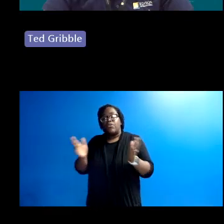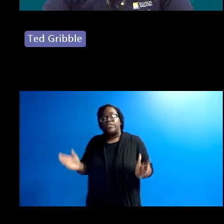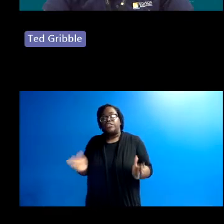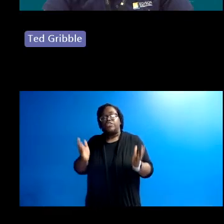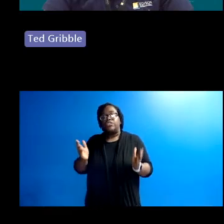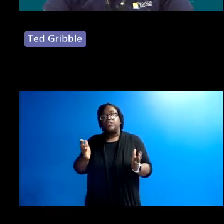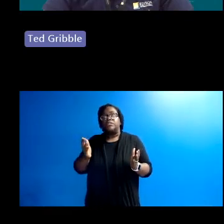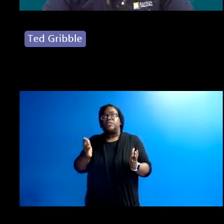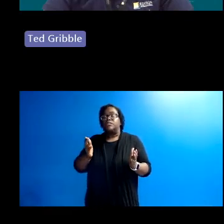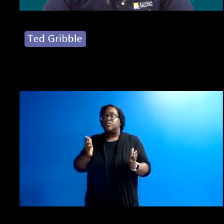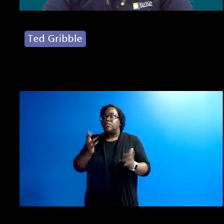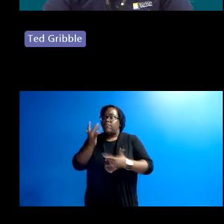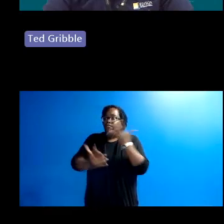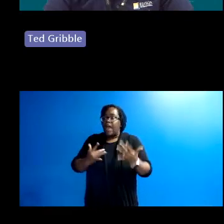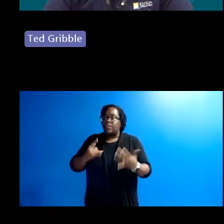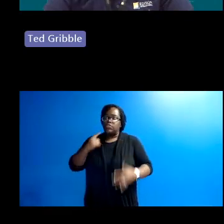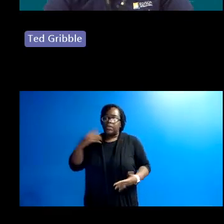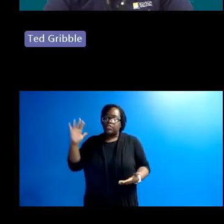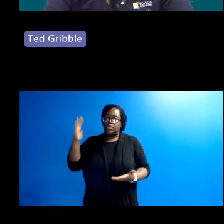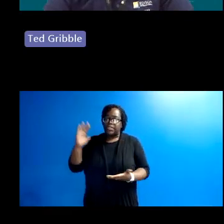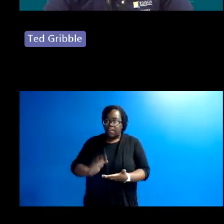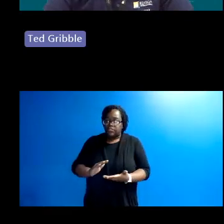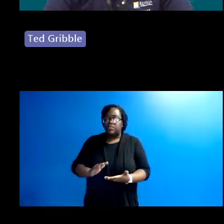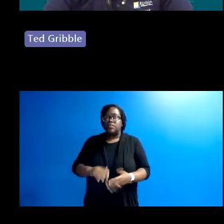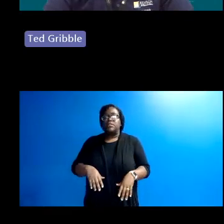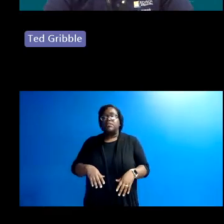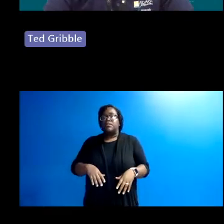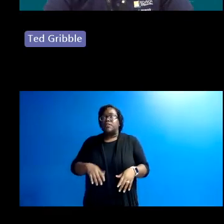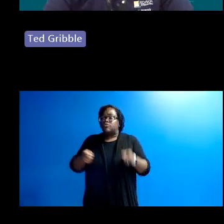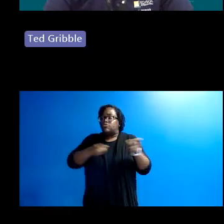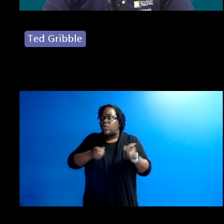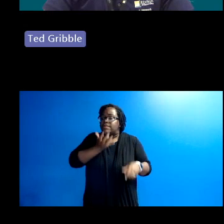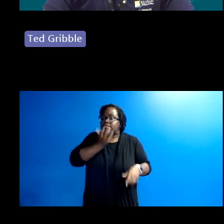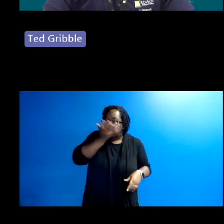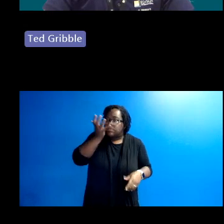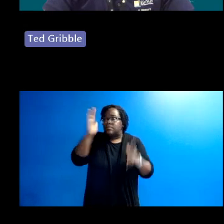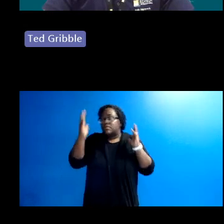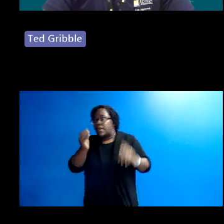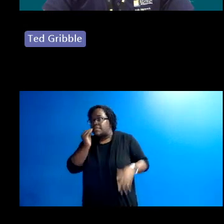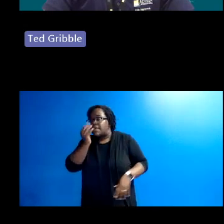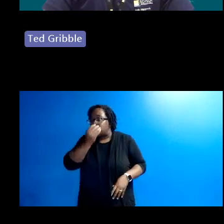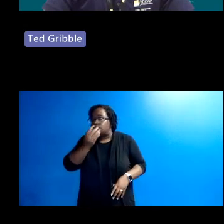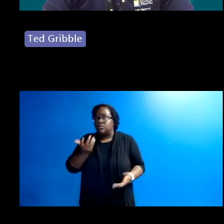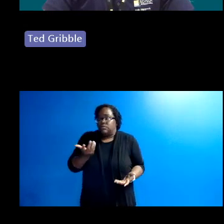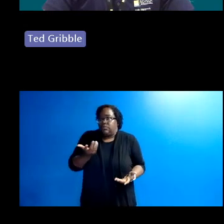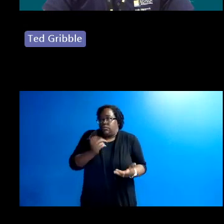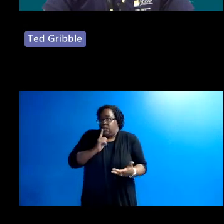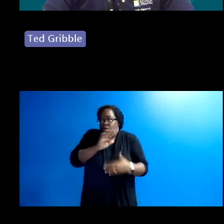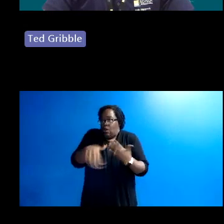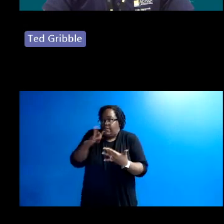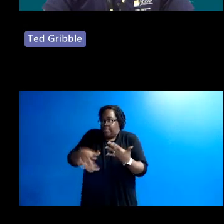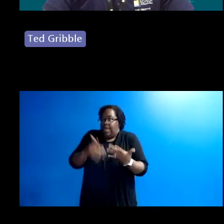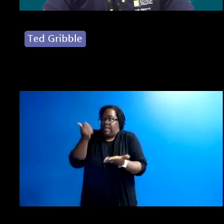wildfire risk reduction measures, vegetation management, things like that. And all of that contributes to reducing